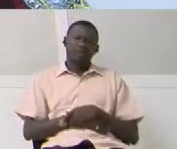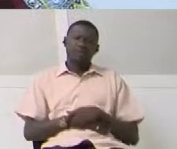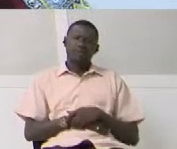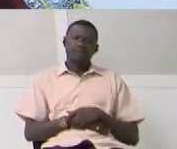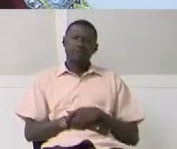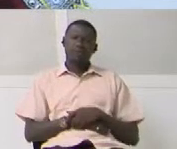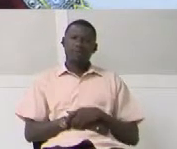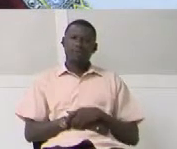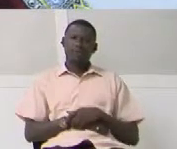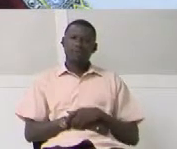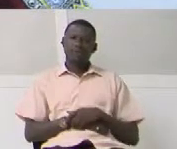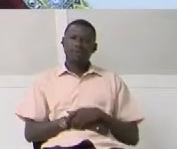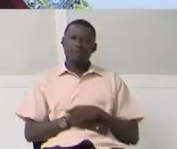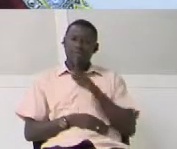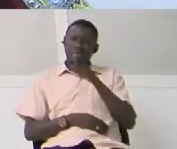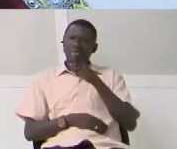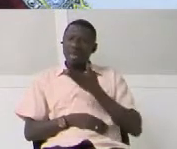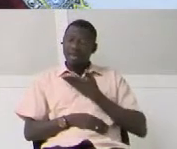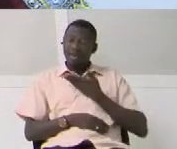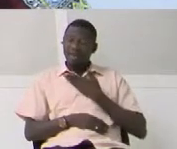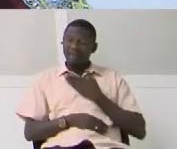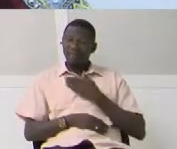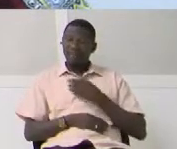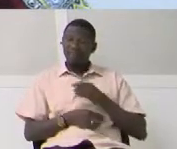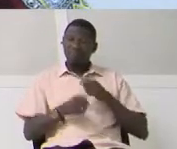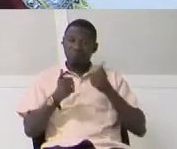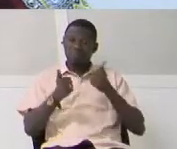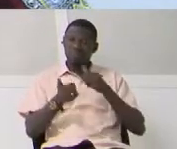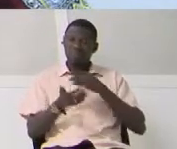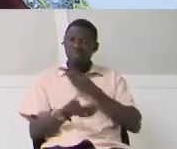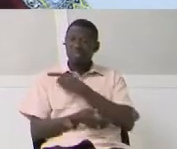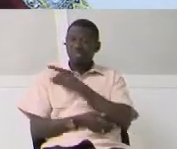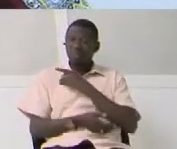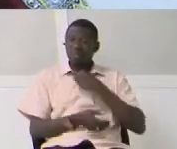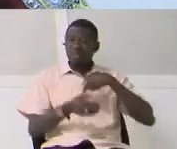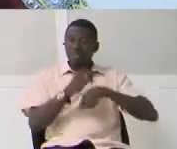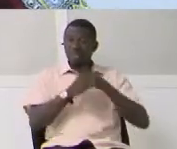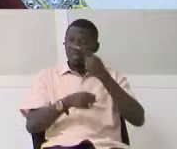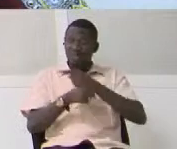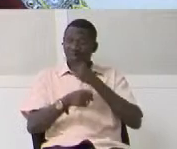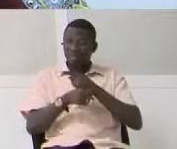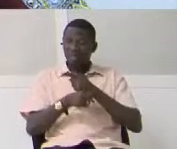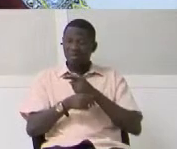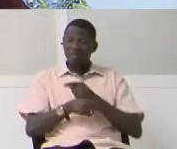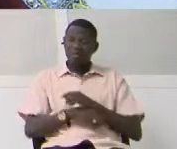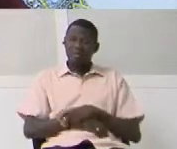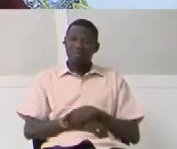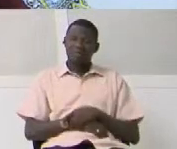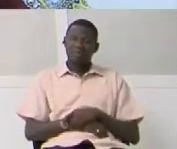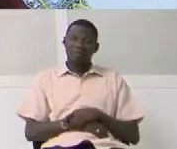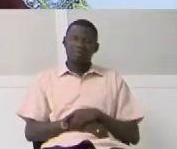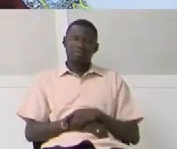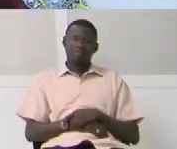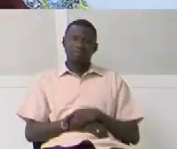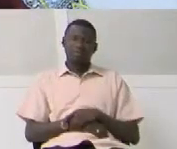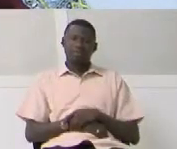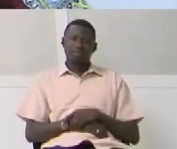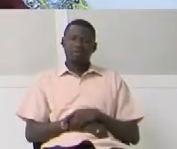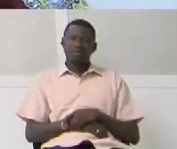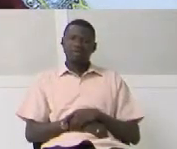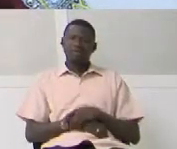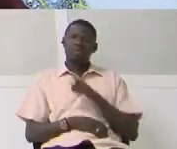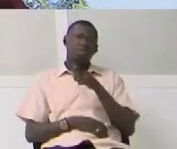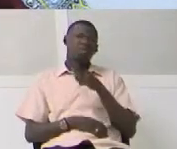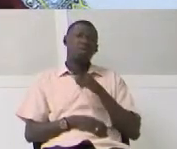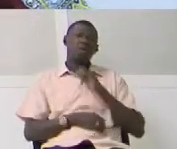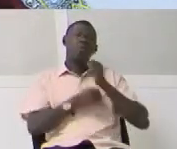jabaram mo try mu dem Norway no his wife tried and he was evacuated to Norway lu mu na